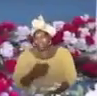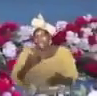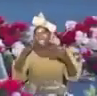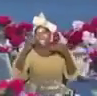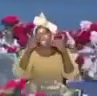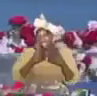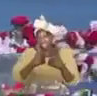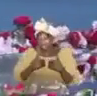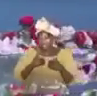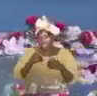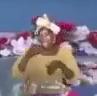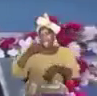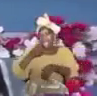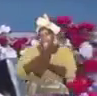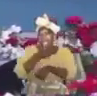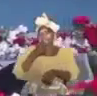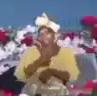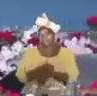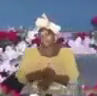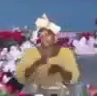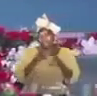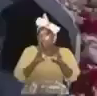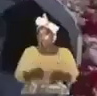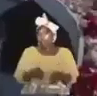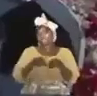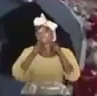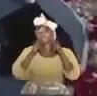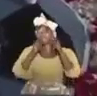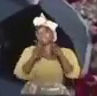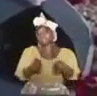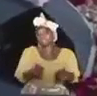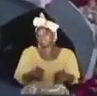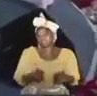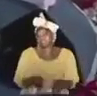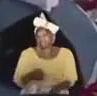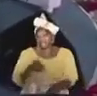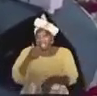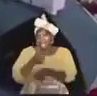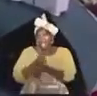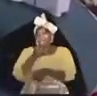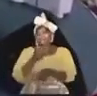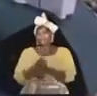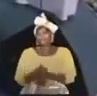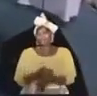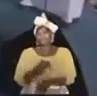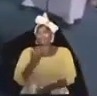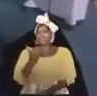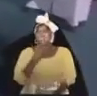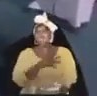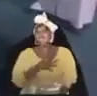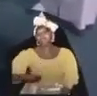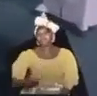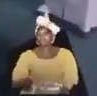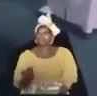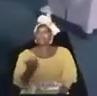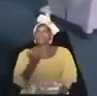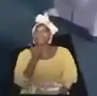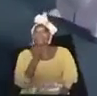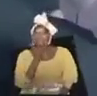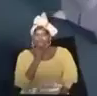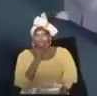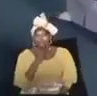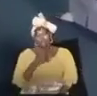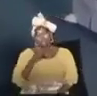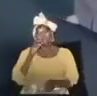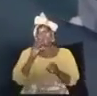the corporate world, people have abused privileges. Abuse and misuse will always lead to